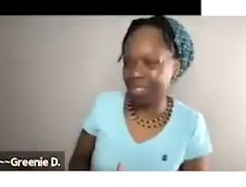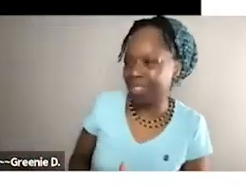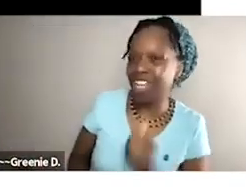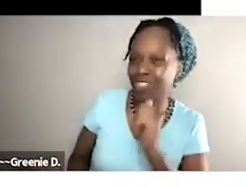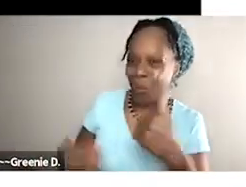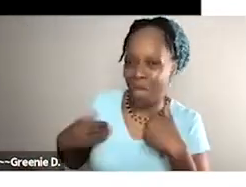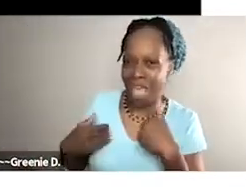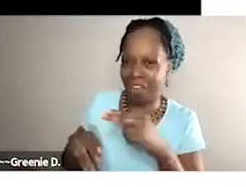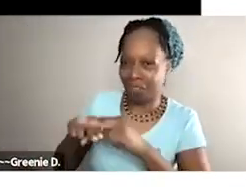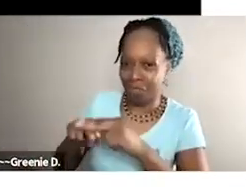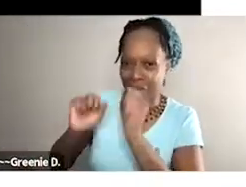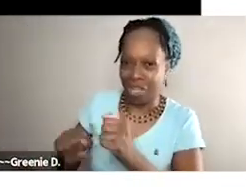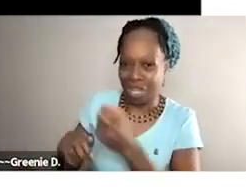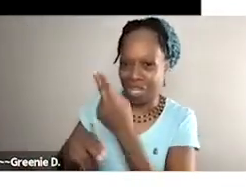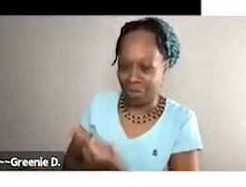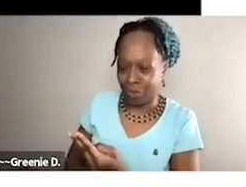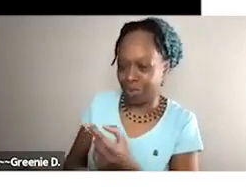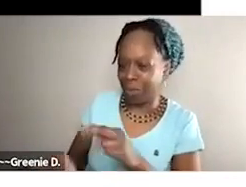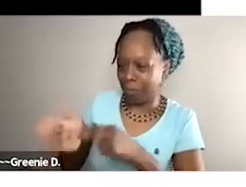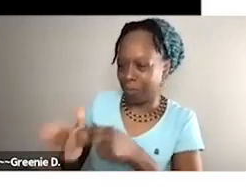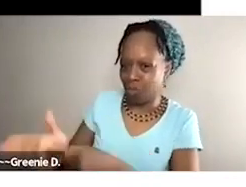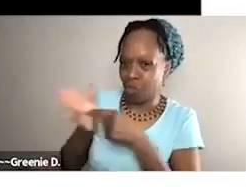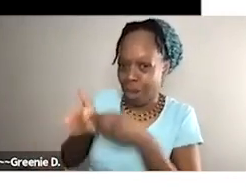All in all, a pretty fun, efficient day.